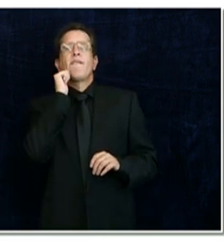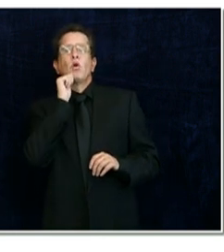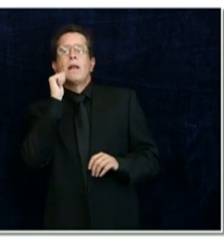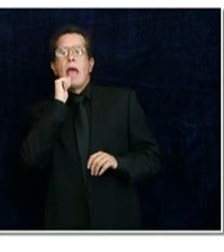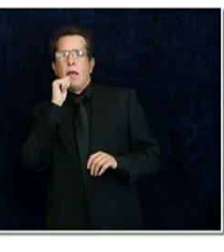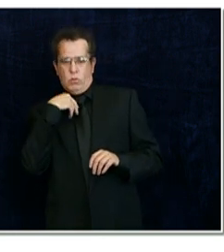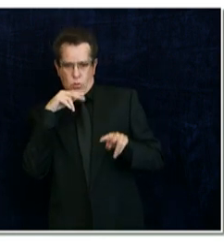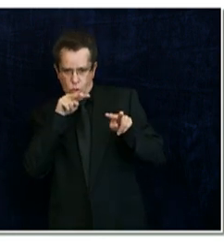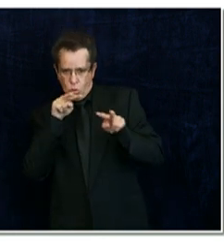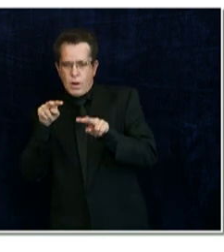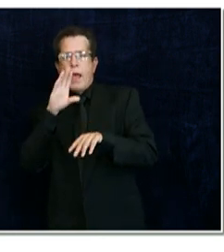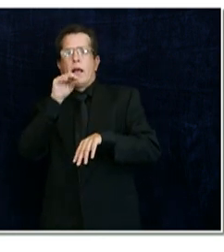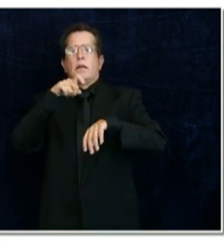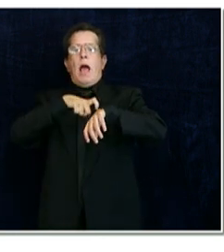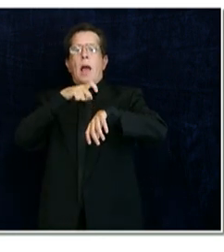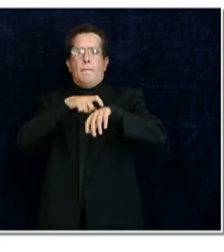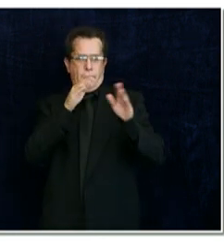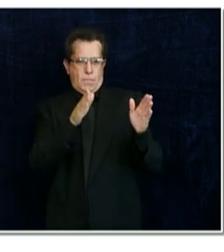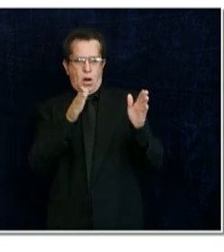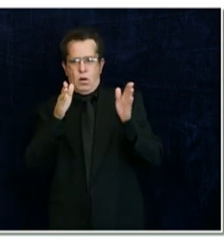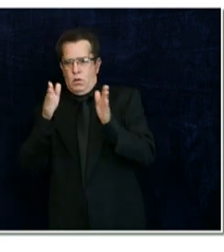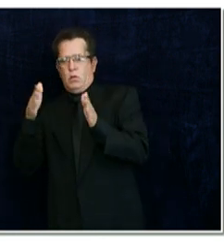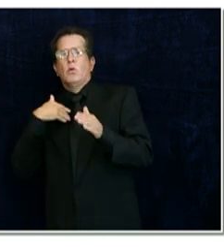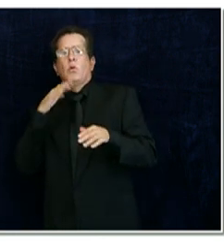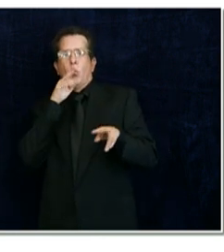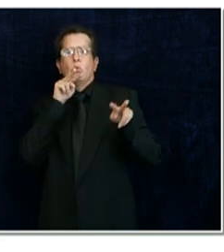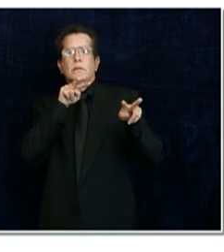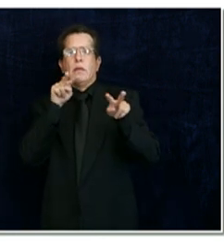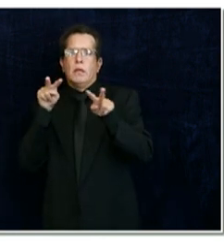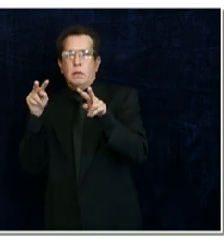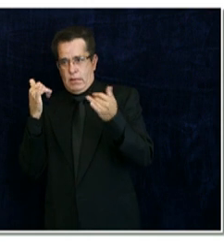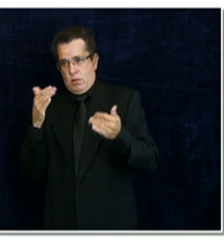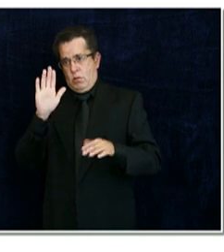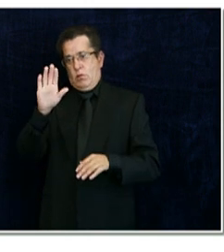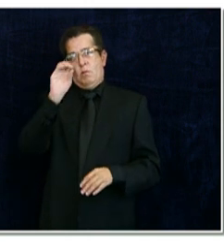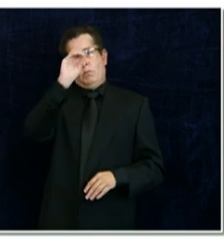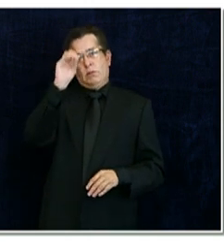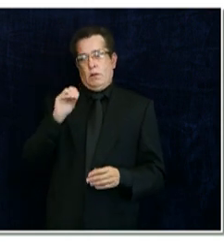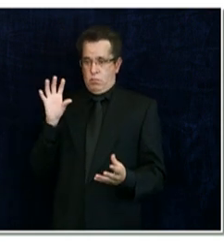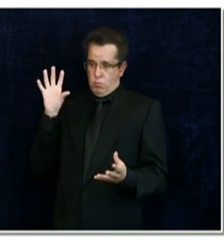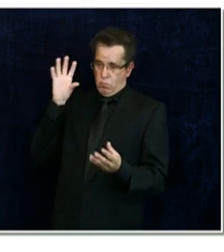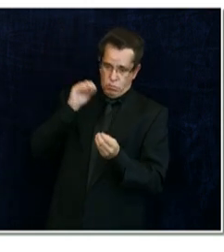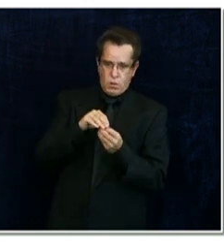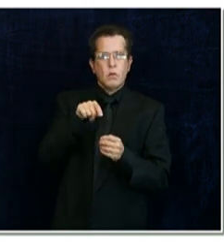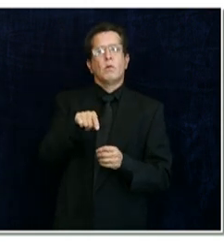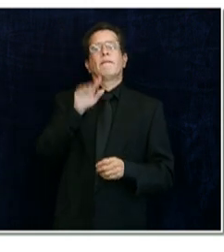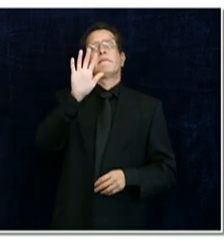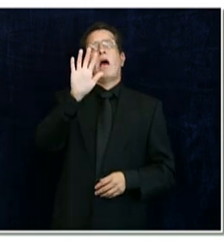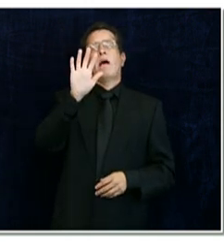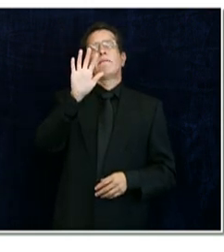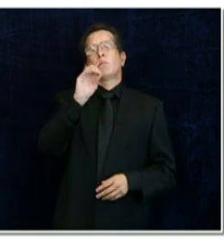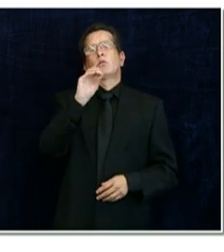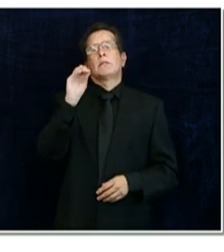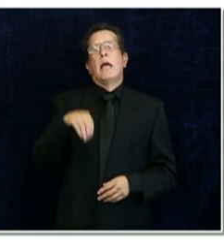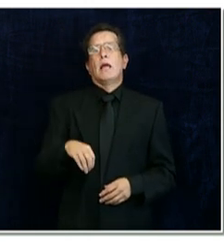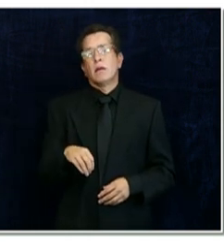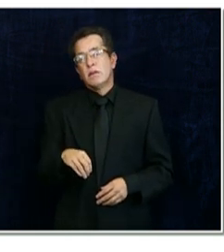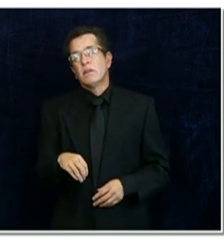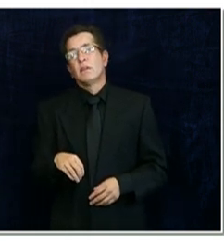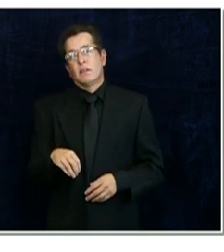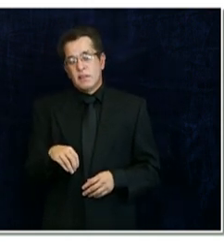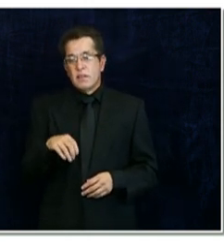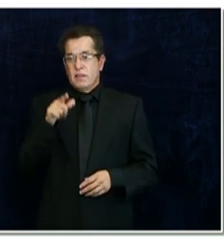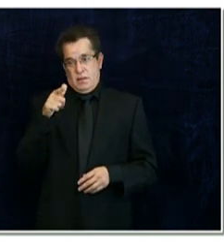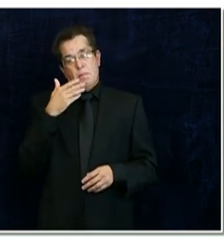over time and percentage of positive, which you'll see there at 5%. Again, not where we were early,